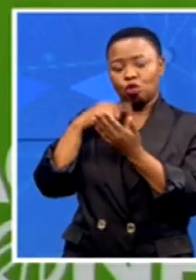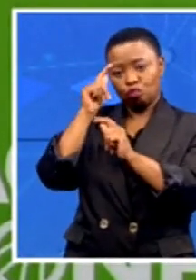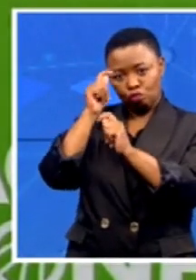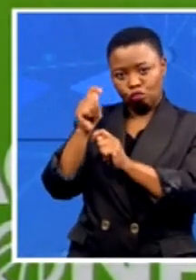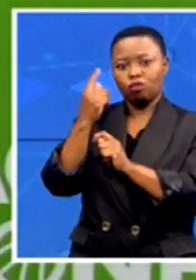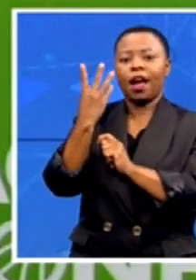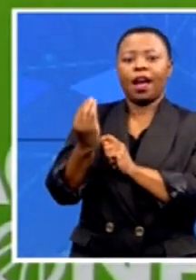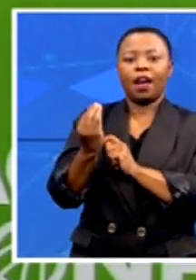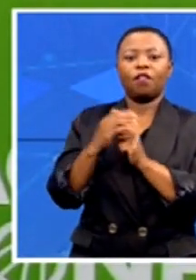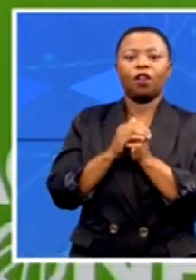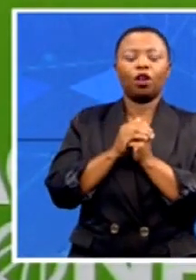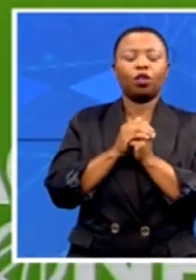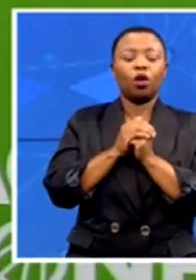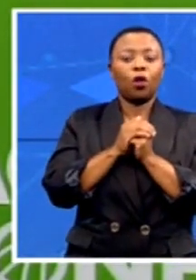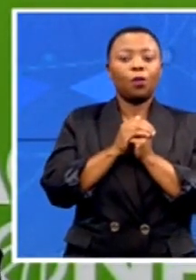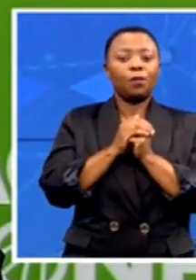is